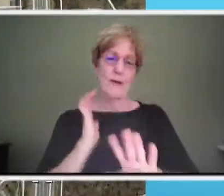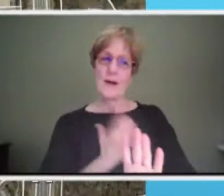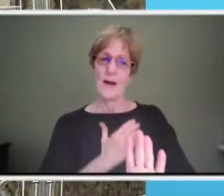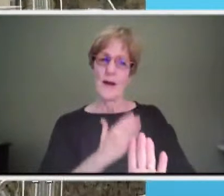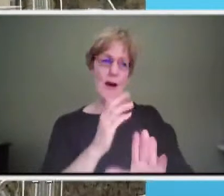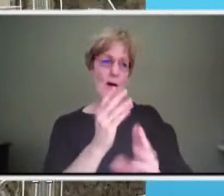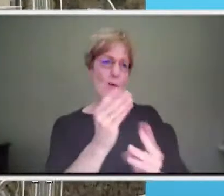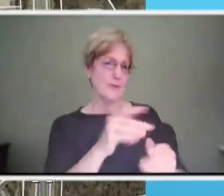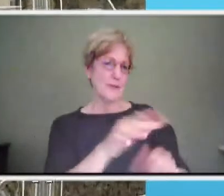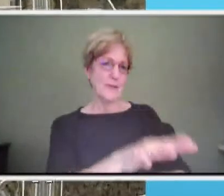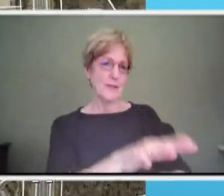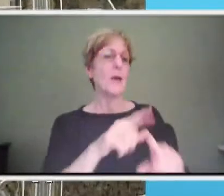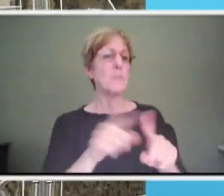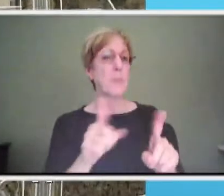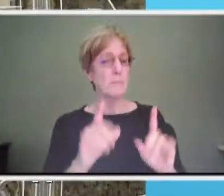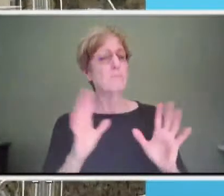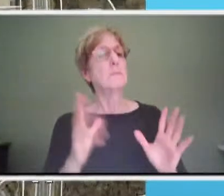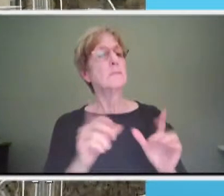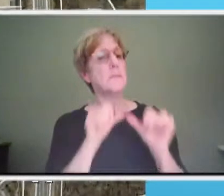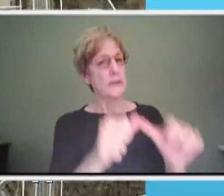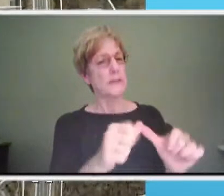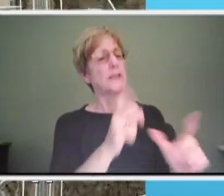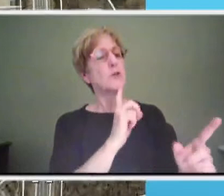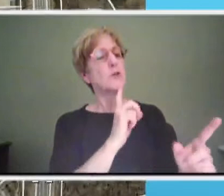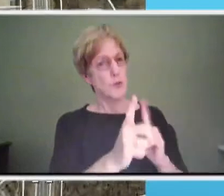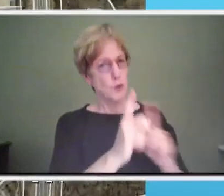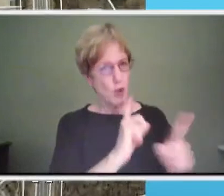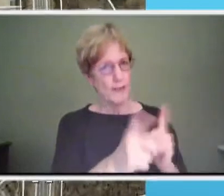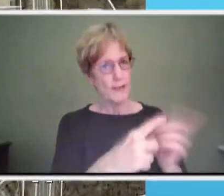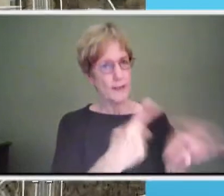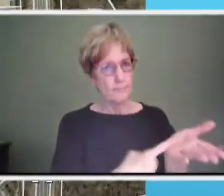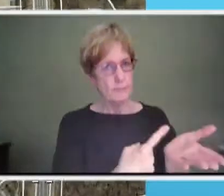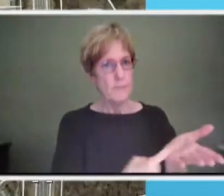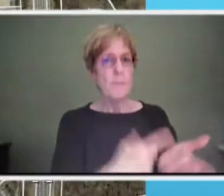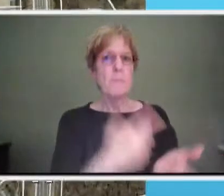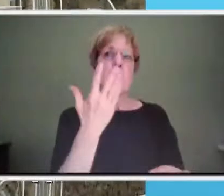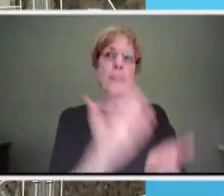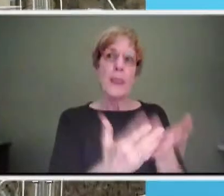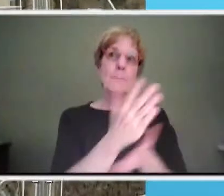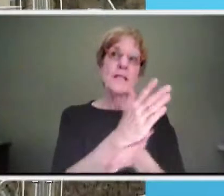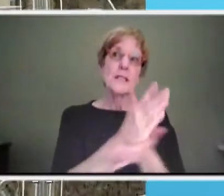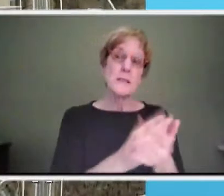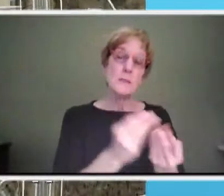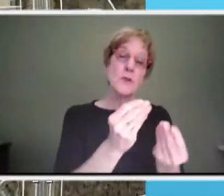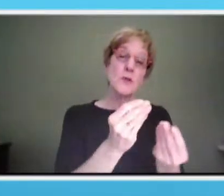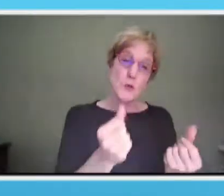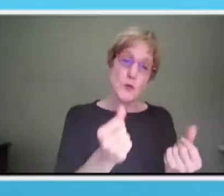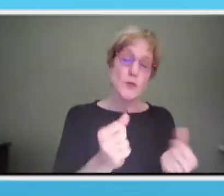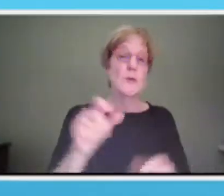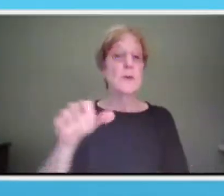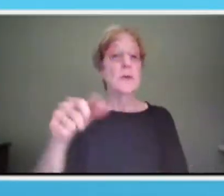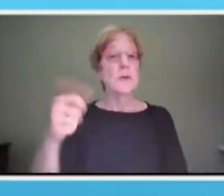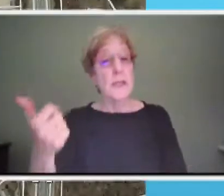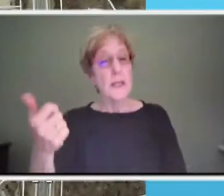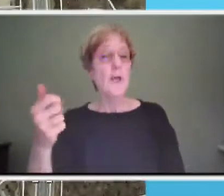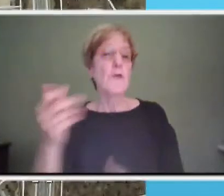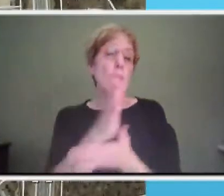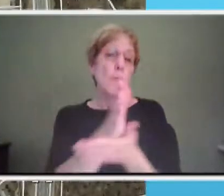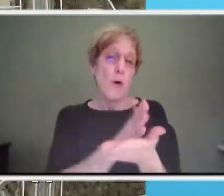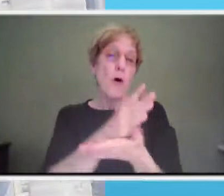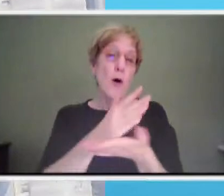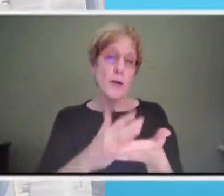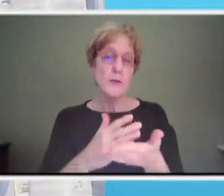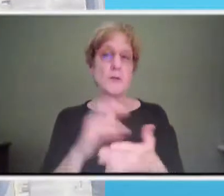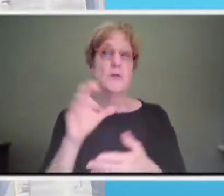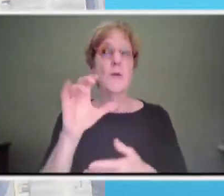but we'll continue talking with you about it. We think there may be some solutions in the area on some other parcels. So I imagine that